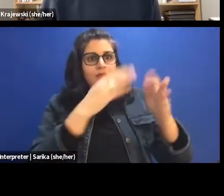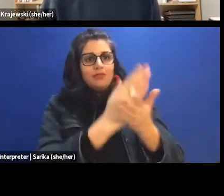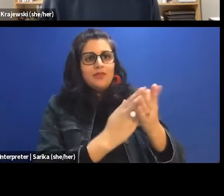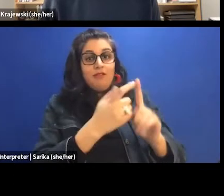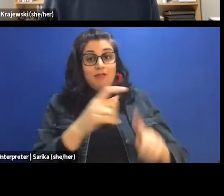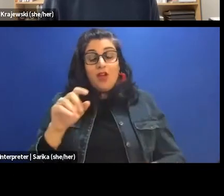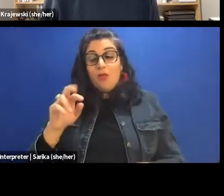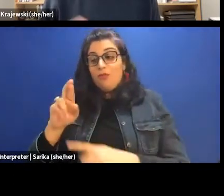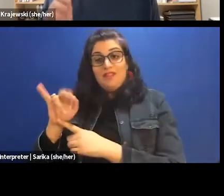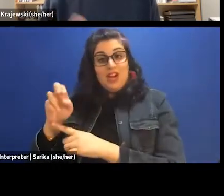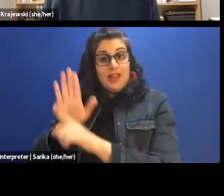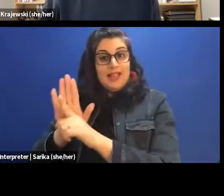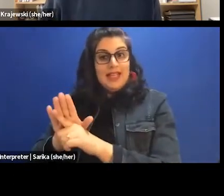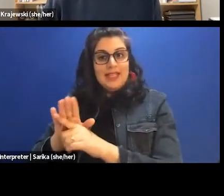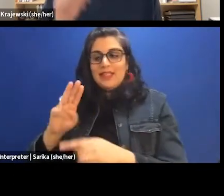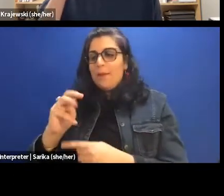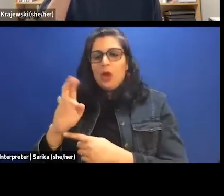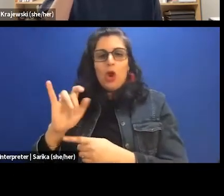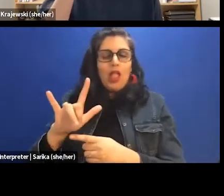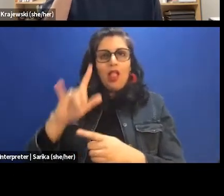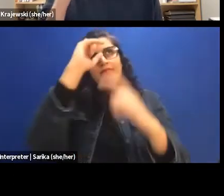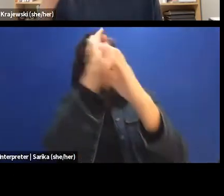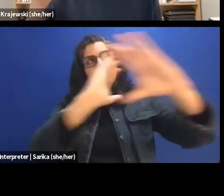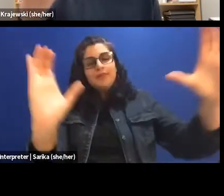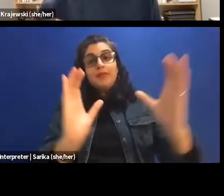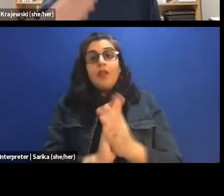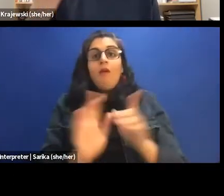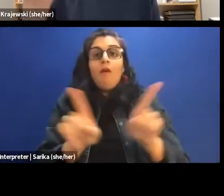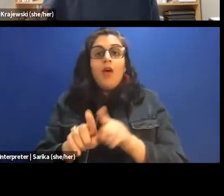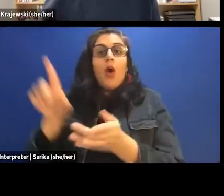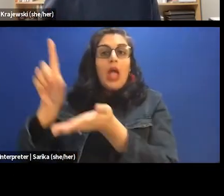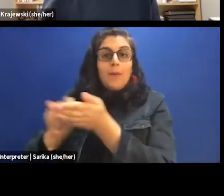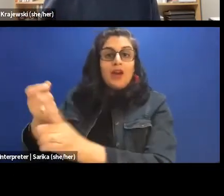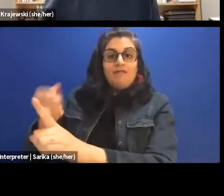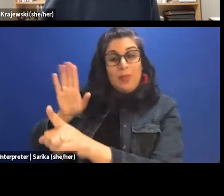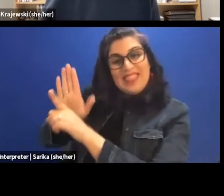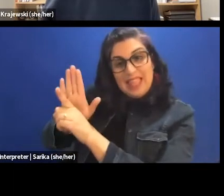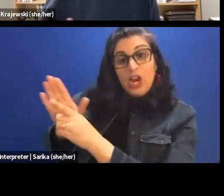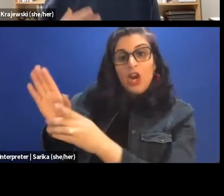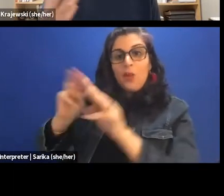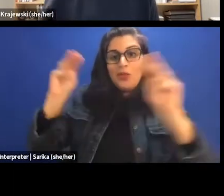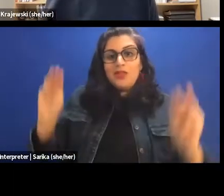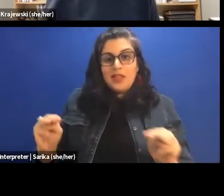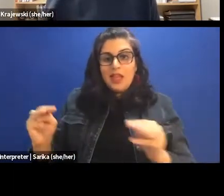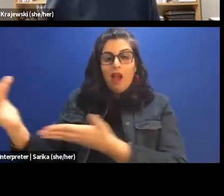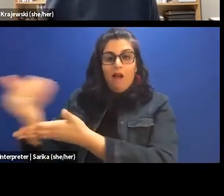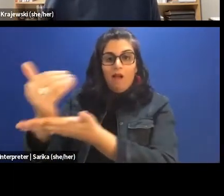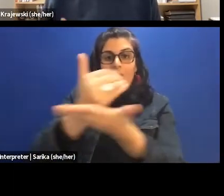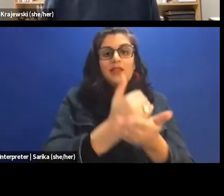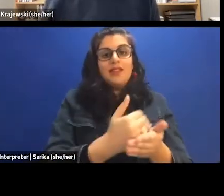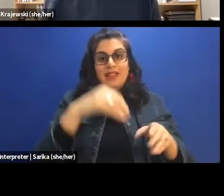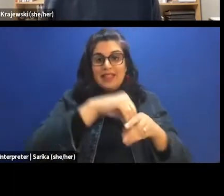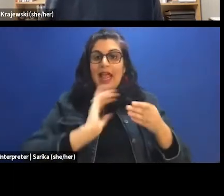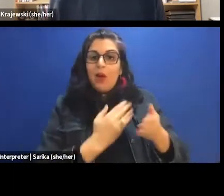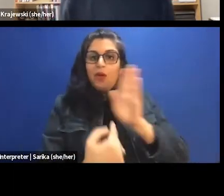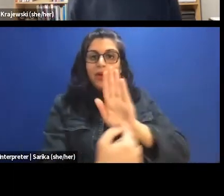mural imagery. We're also able to bring prints from the museum's collection into the exhibition, particularly a